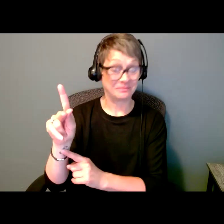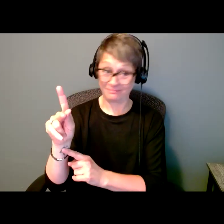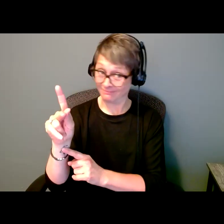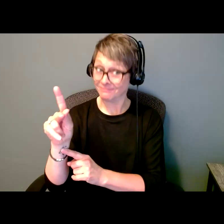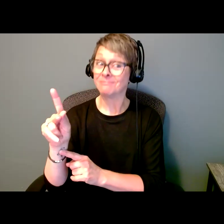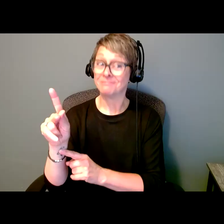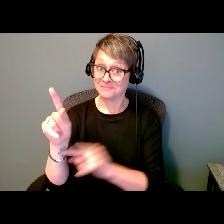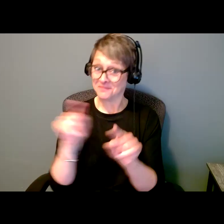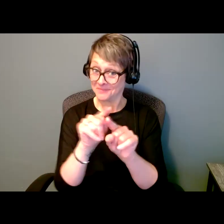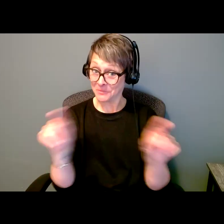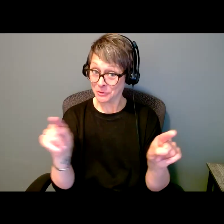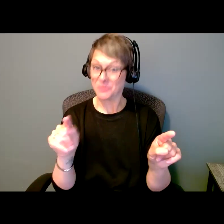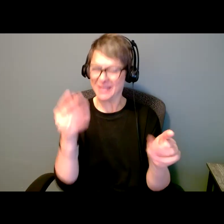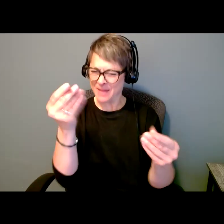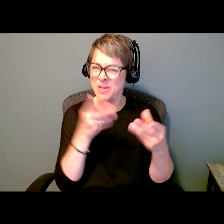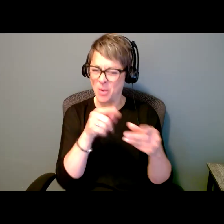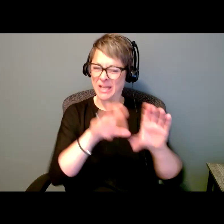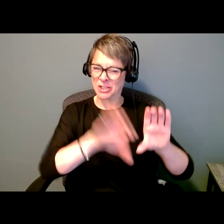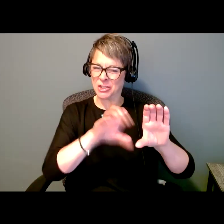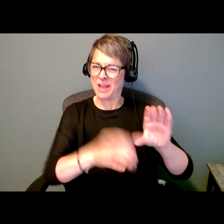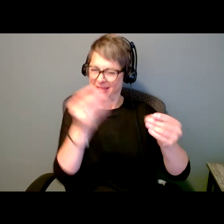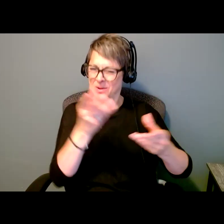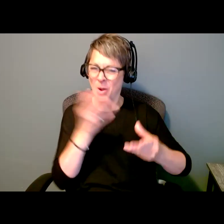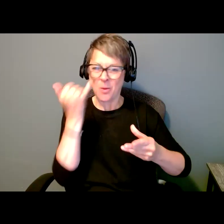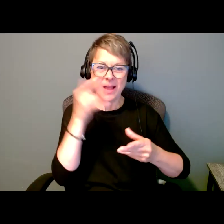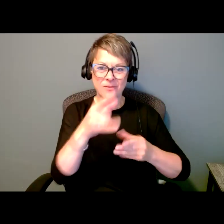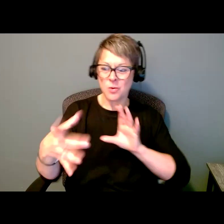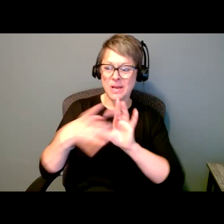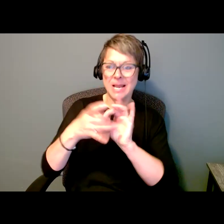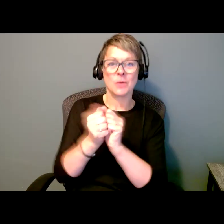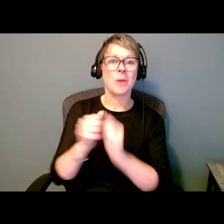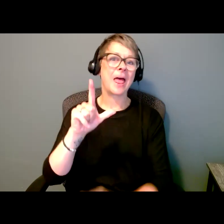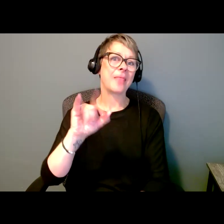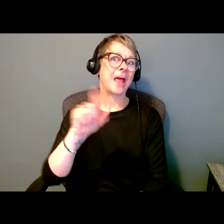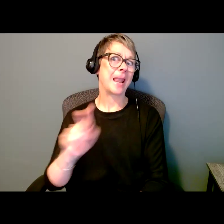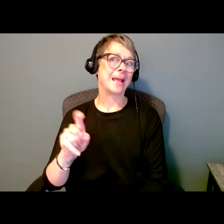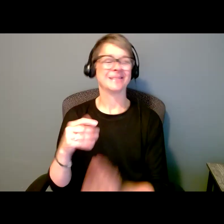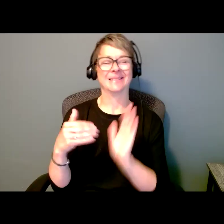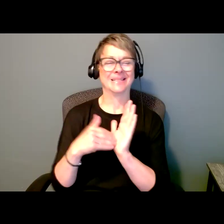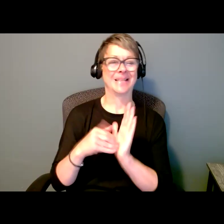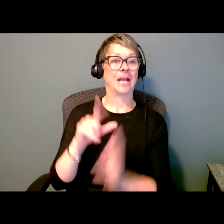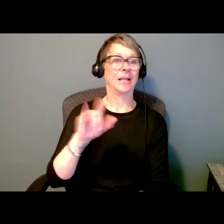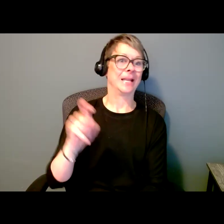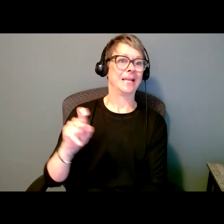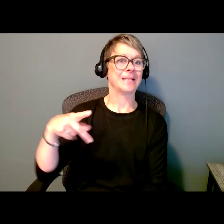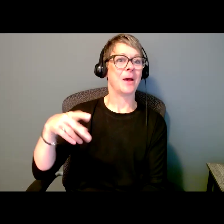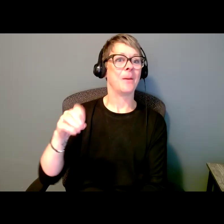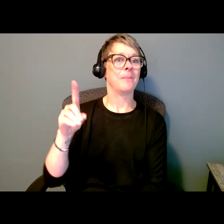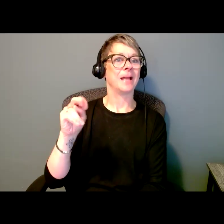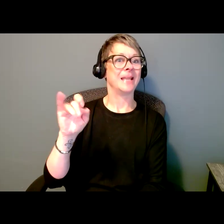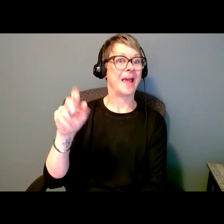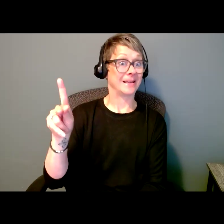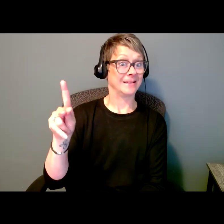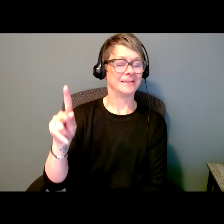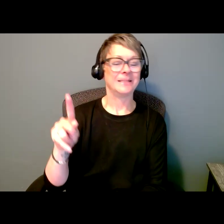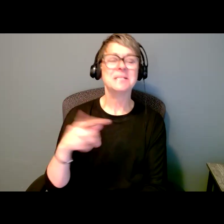of your years connecting and engaging with Liz or Dr. Elizabeth Podniak. I remember the day that she came to